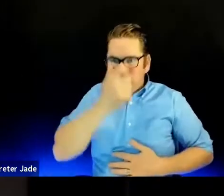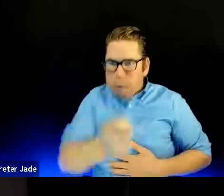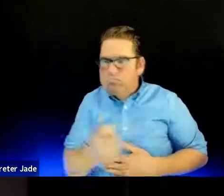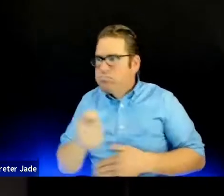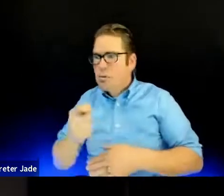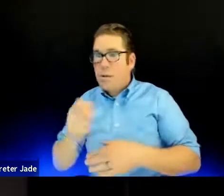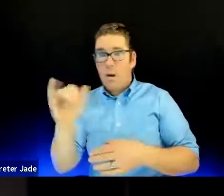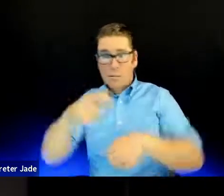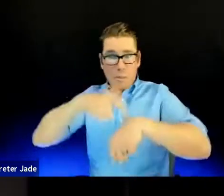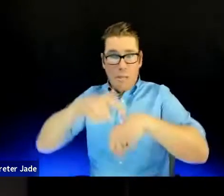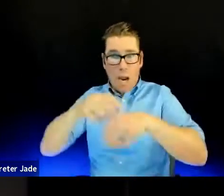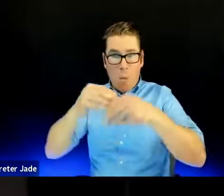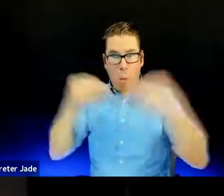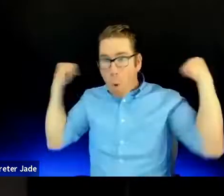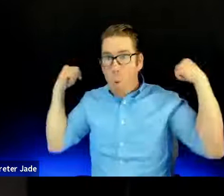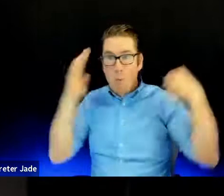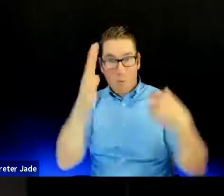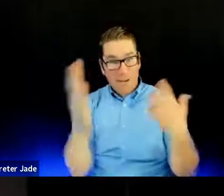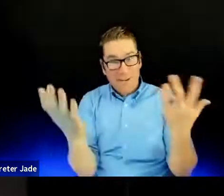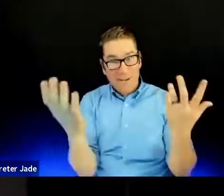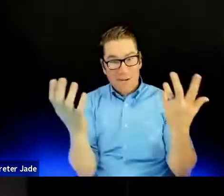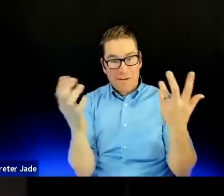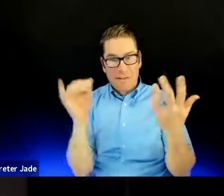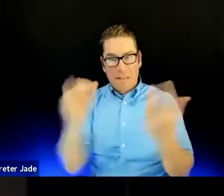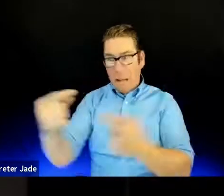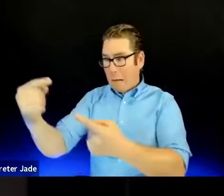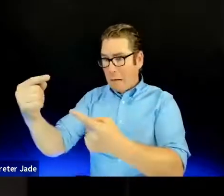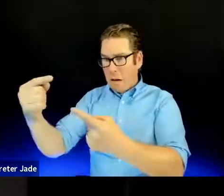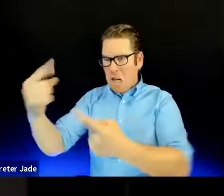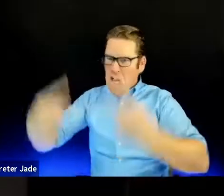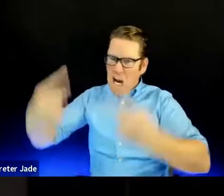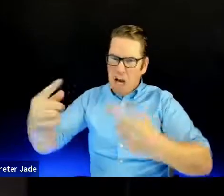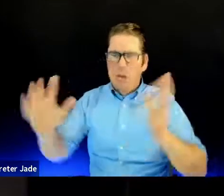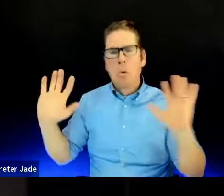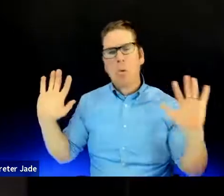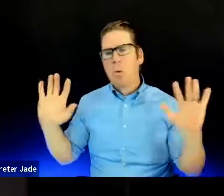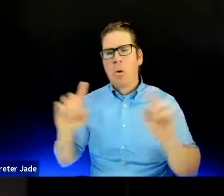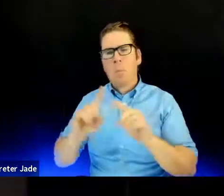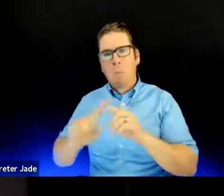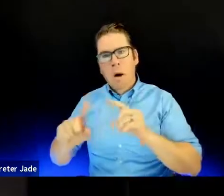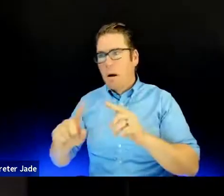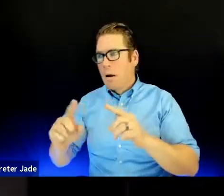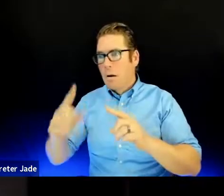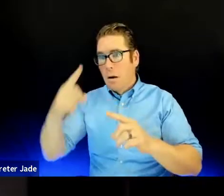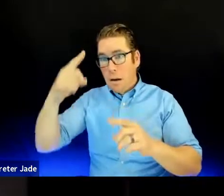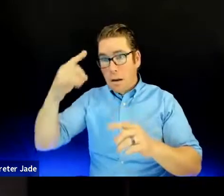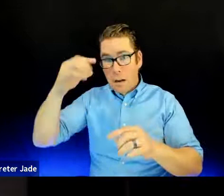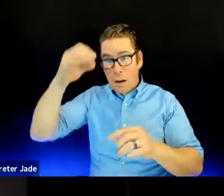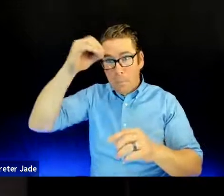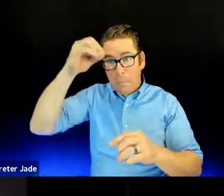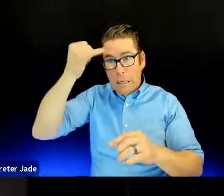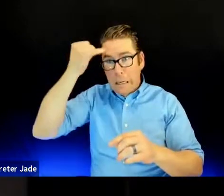different types of opinion or they believe a different thing. So I expect all that, you know, even if they think I'm wrong.